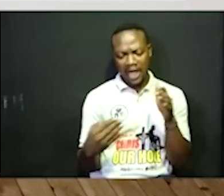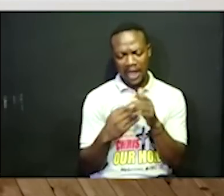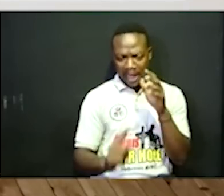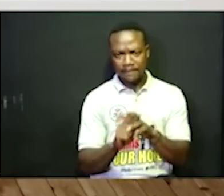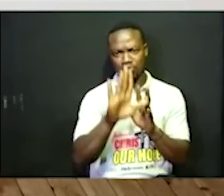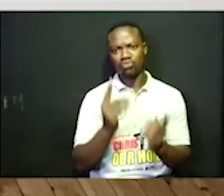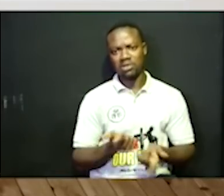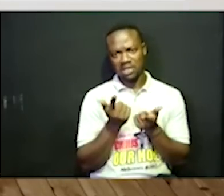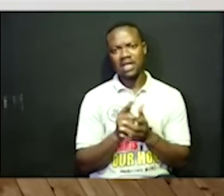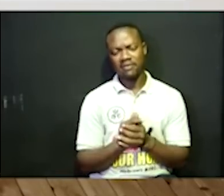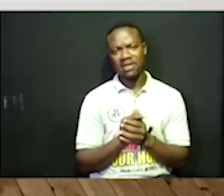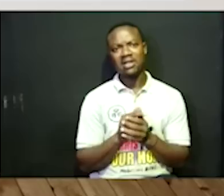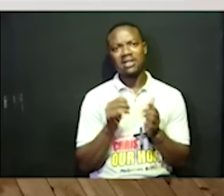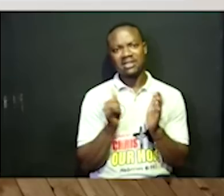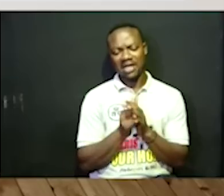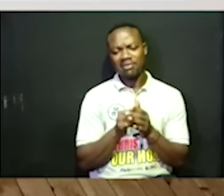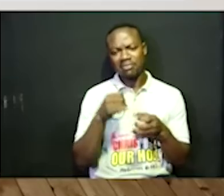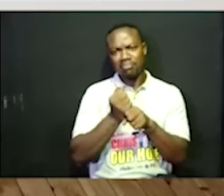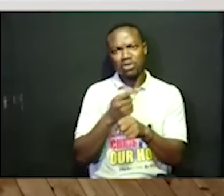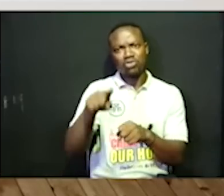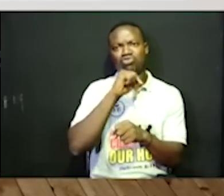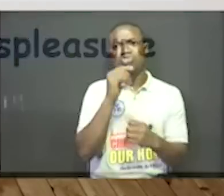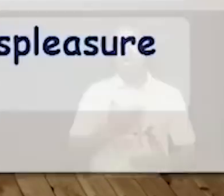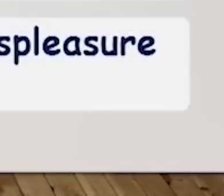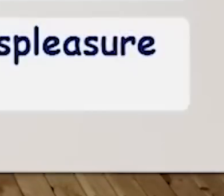That which offends or causes displeasure is